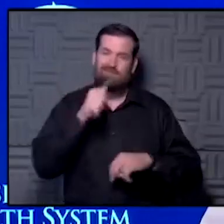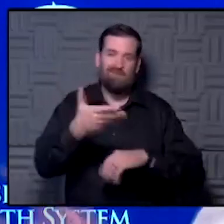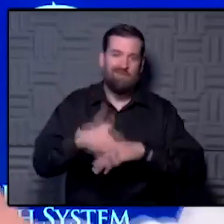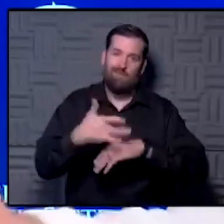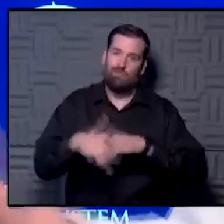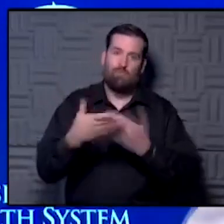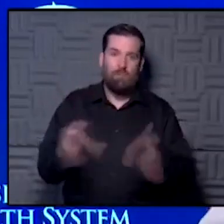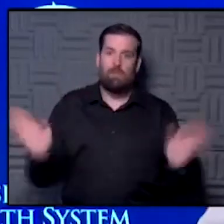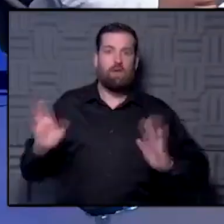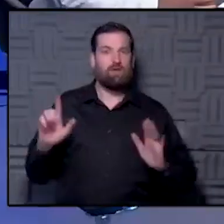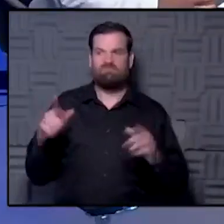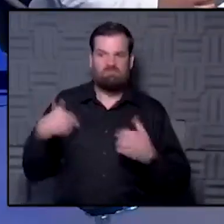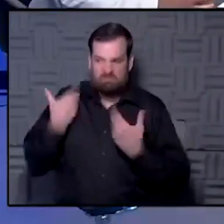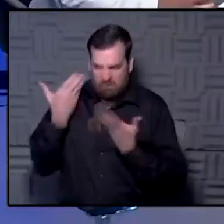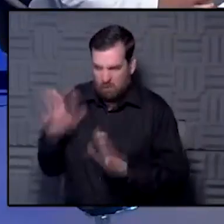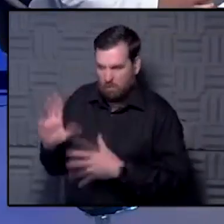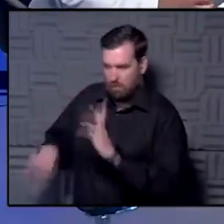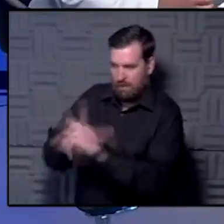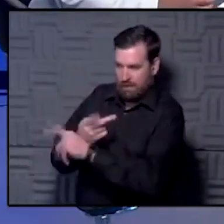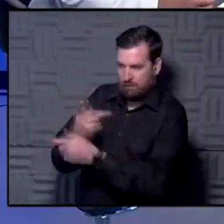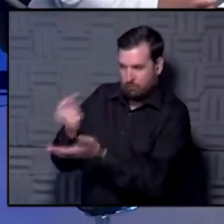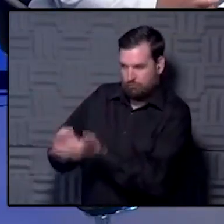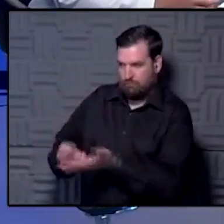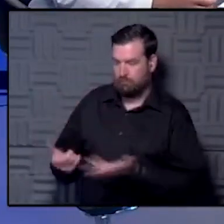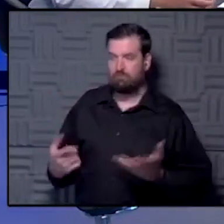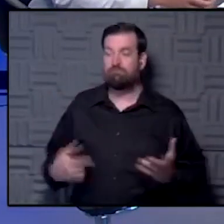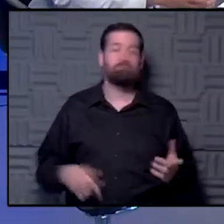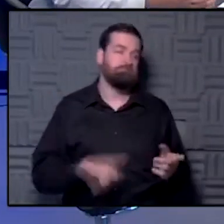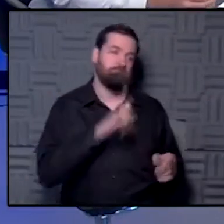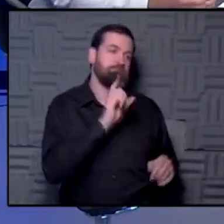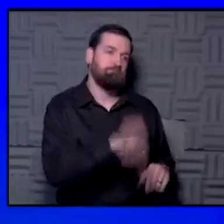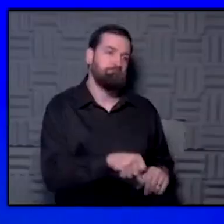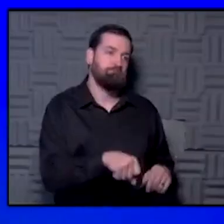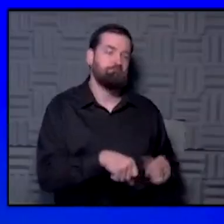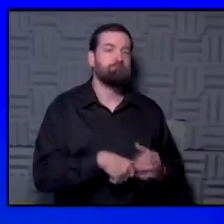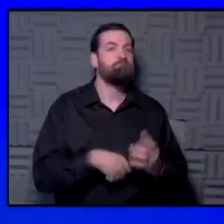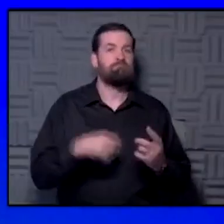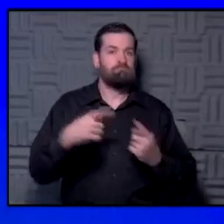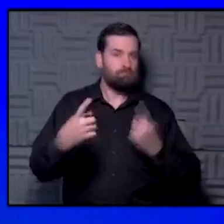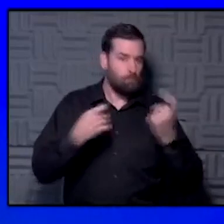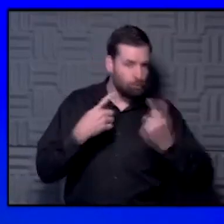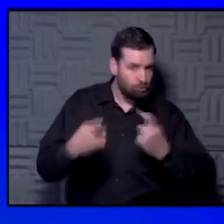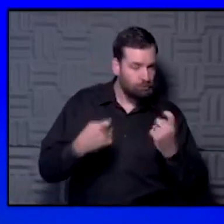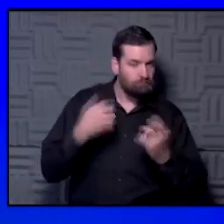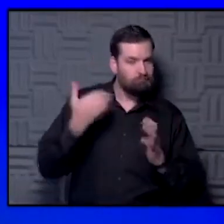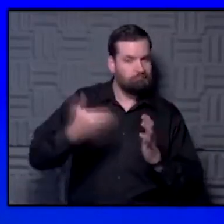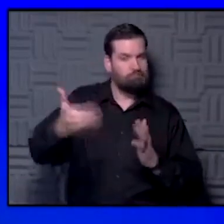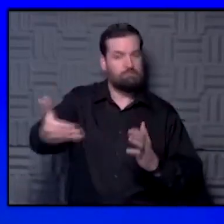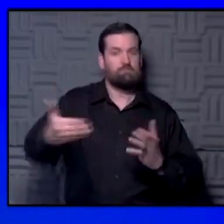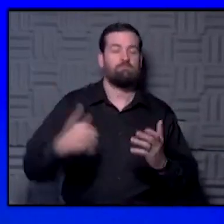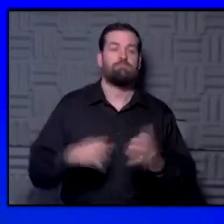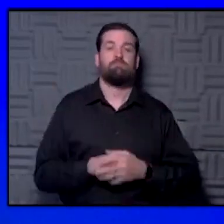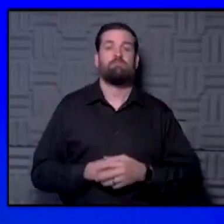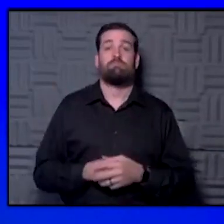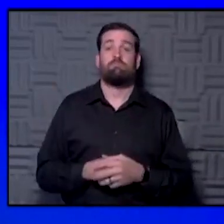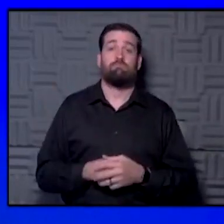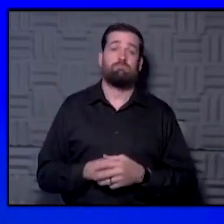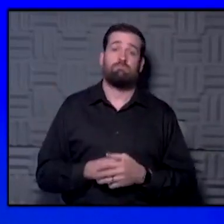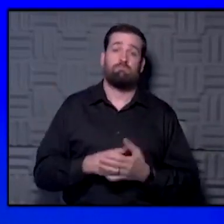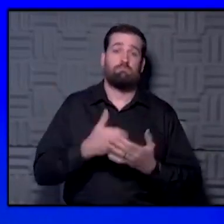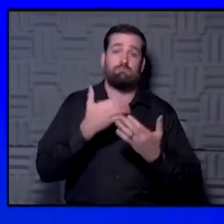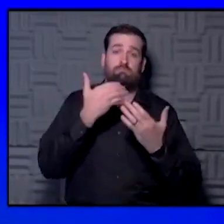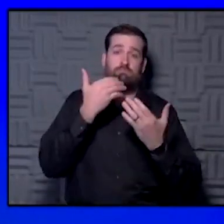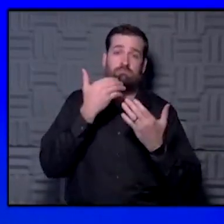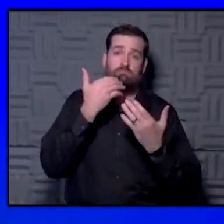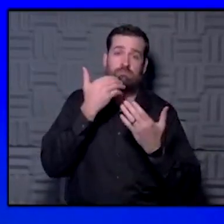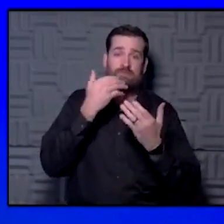he may or may not have had, Dana. Yeah, absolutely. We do get this question a little bit. Again, there is no good algorithm or